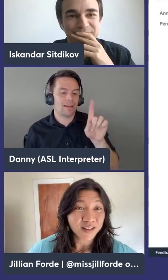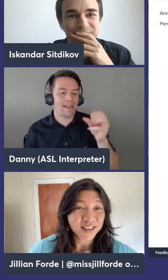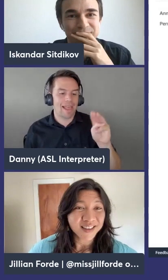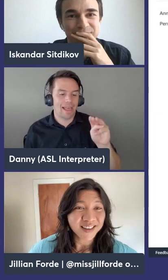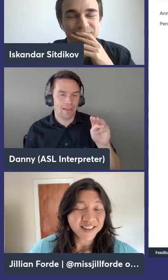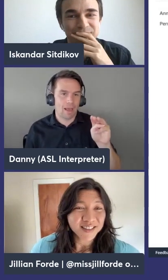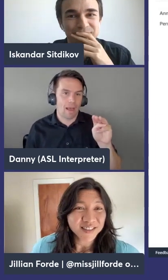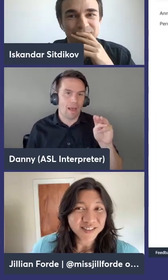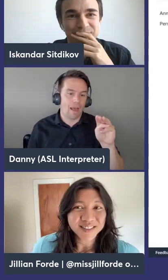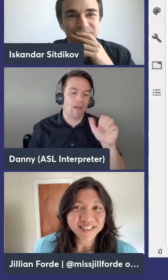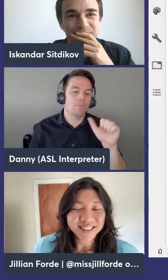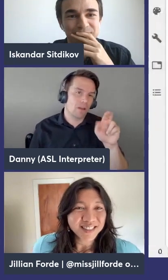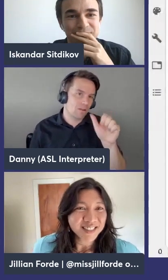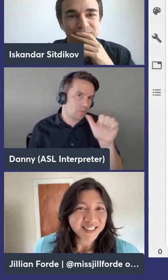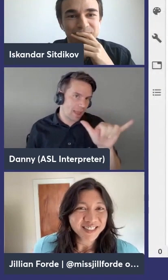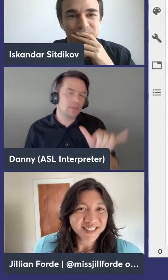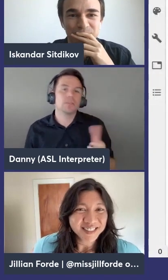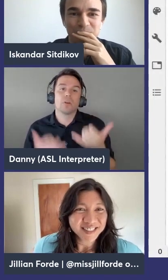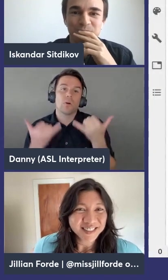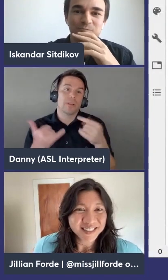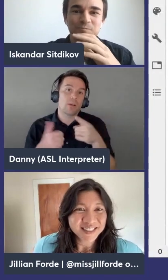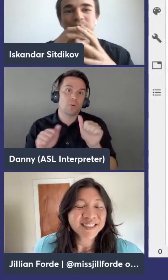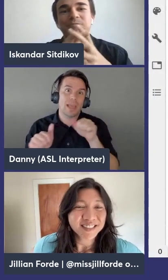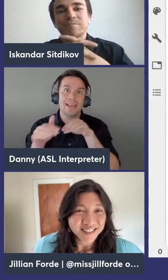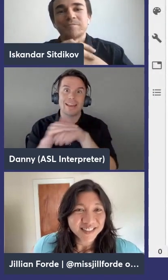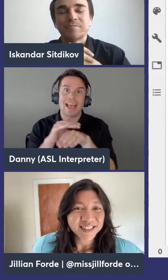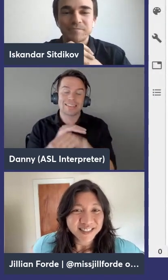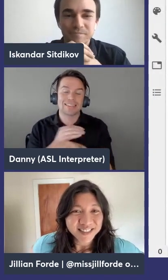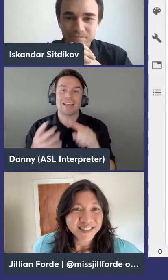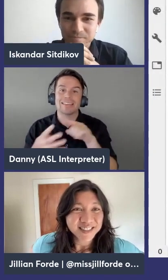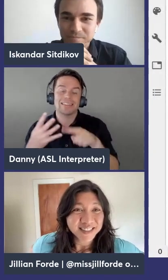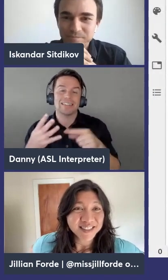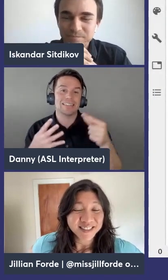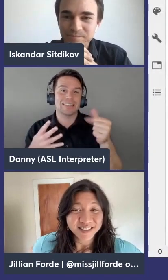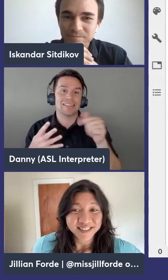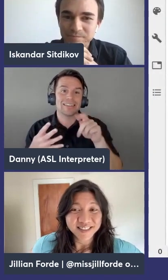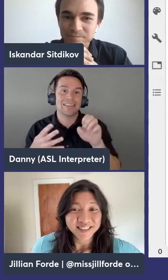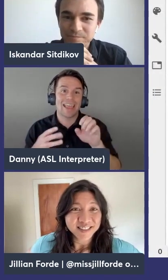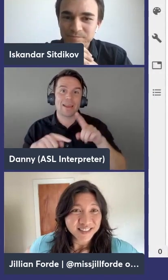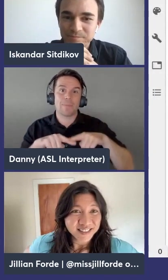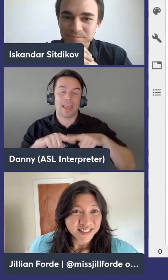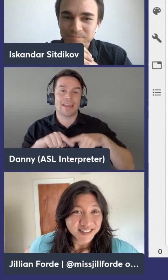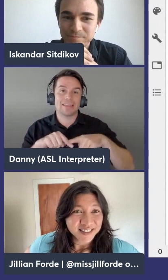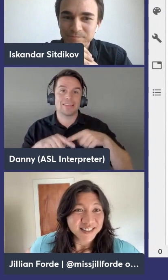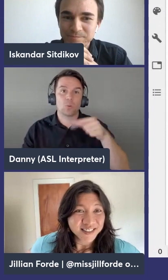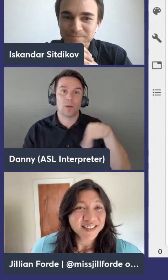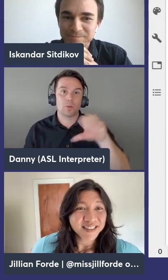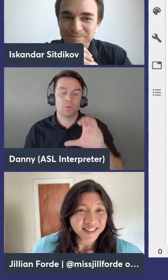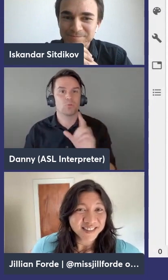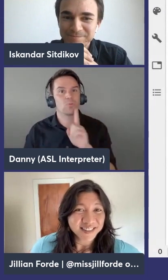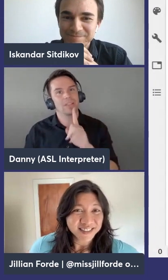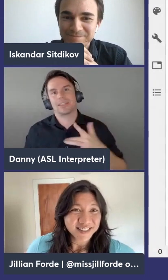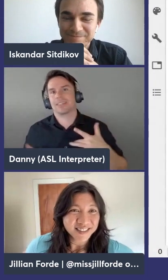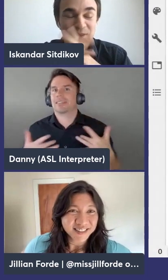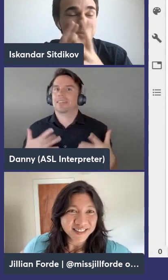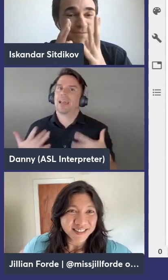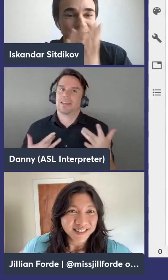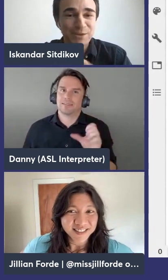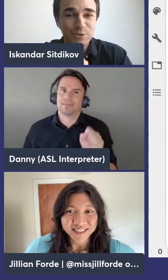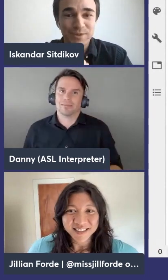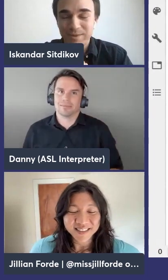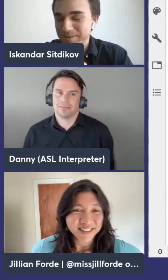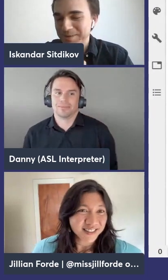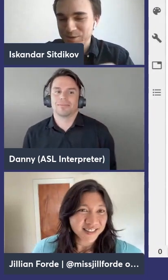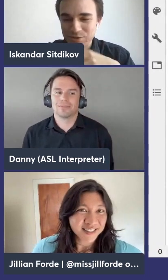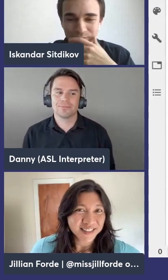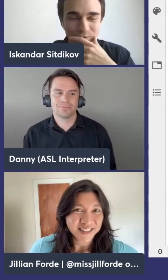now access these gate-based quantum computers is pretty exciting. Yeah,